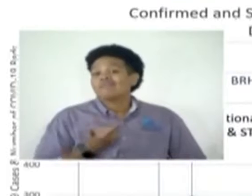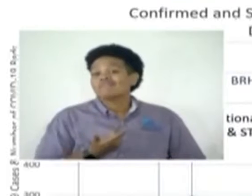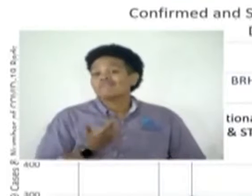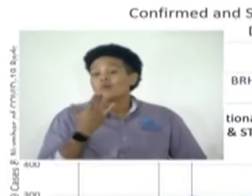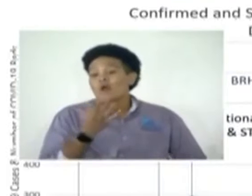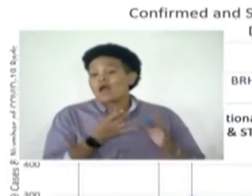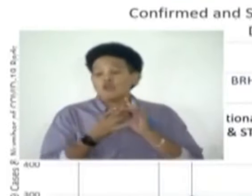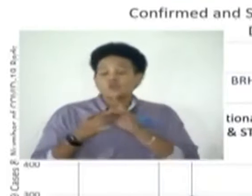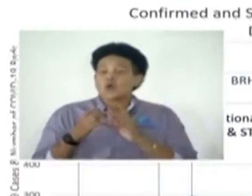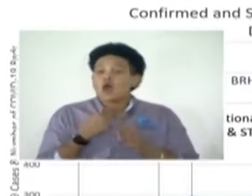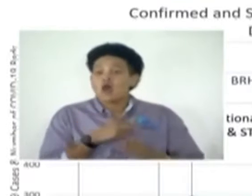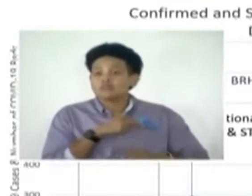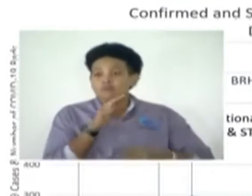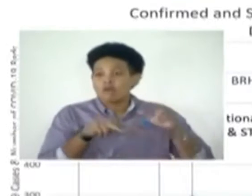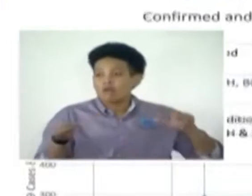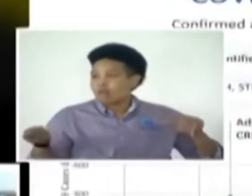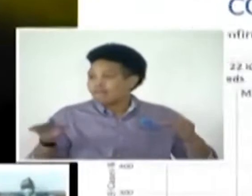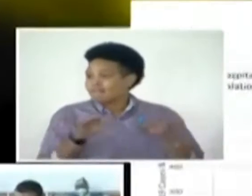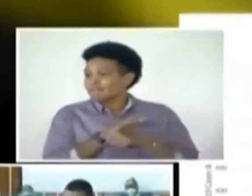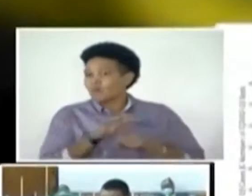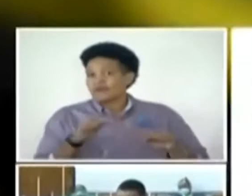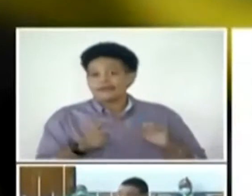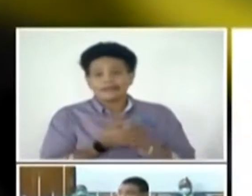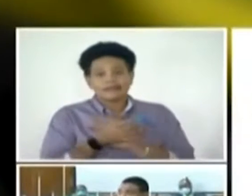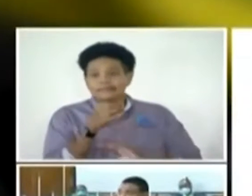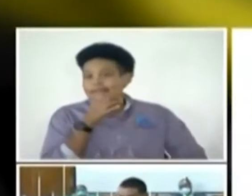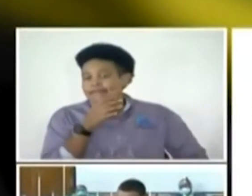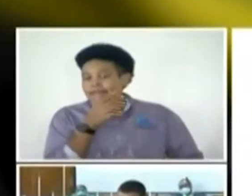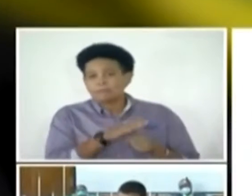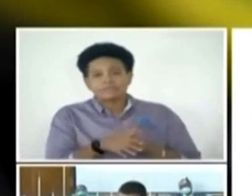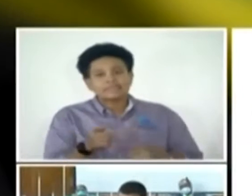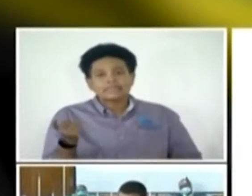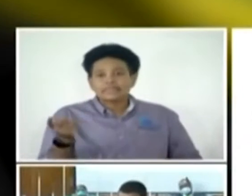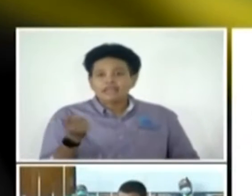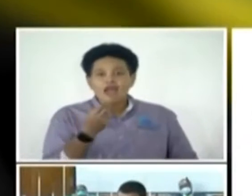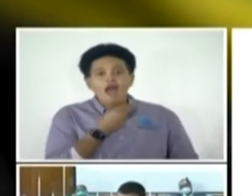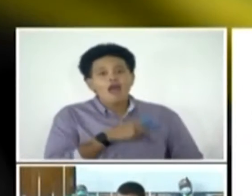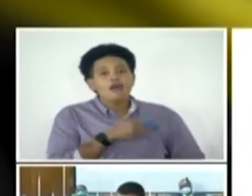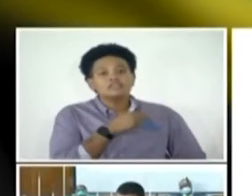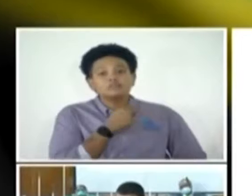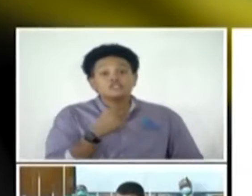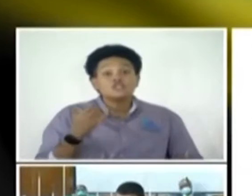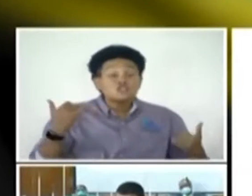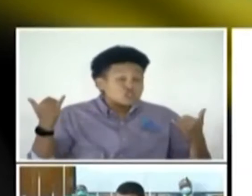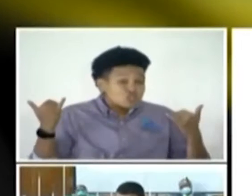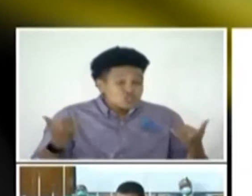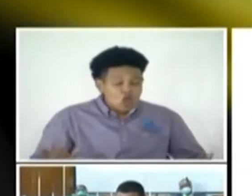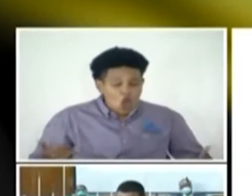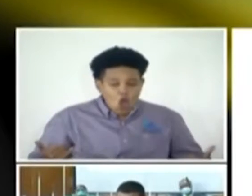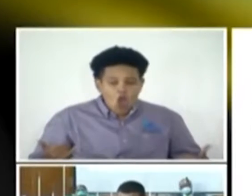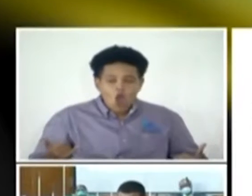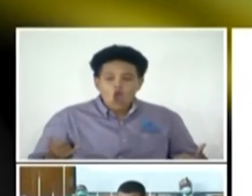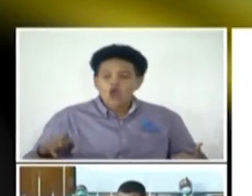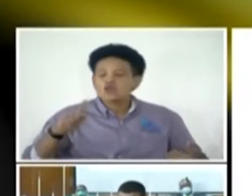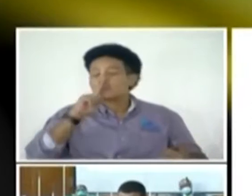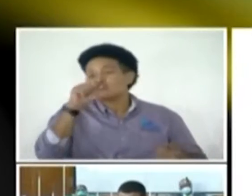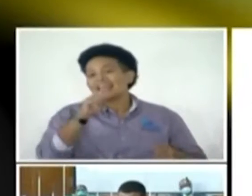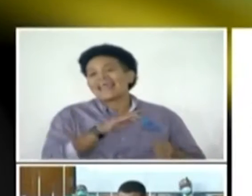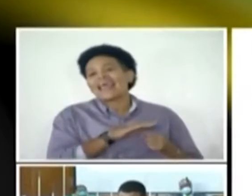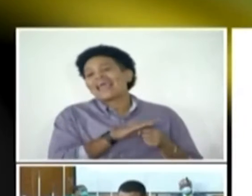associated hospitalization numbers. Hospitalization now exceeds